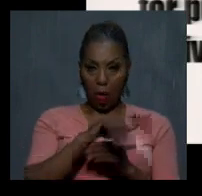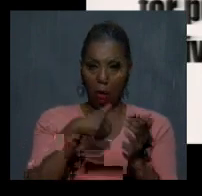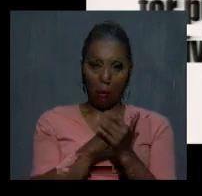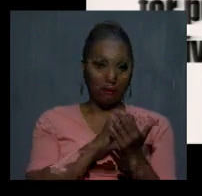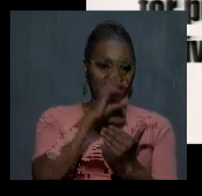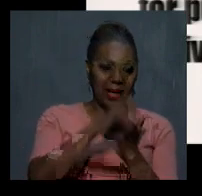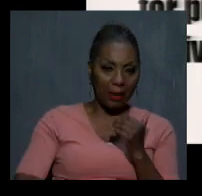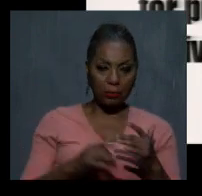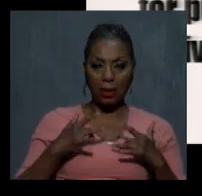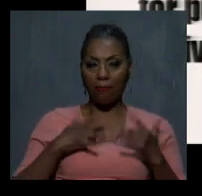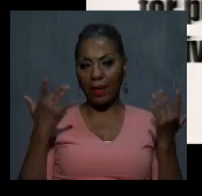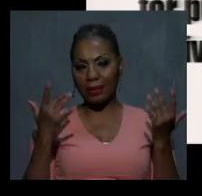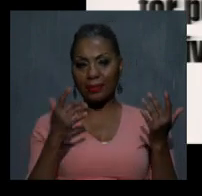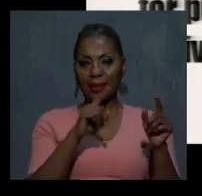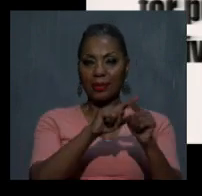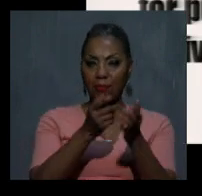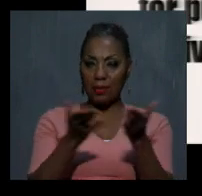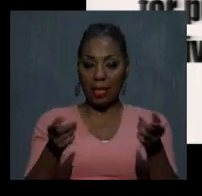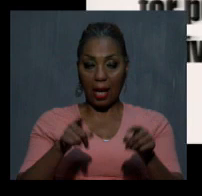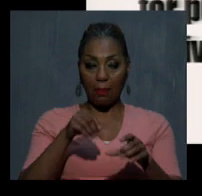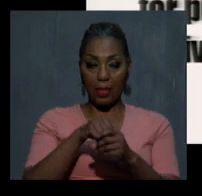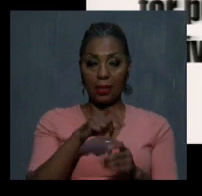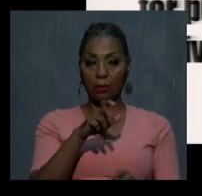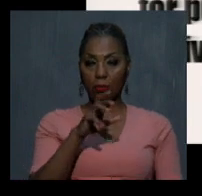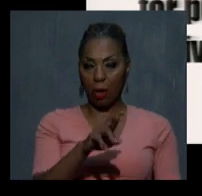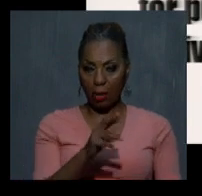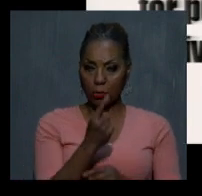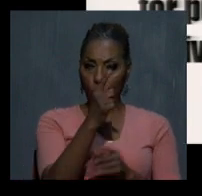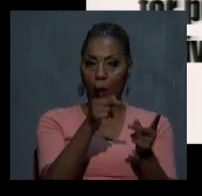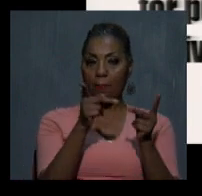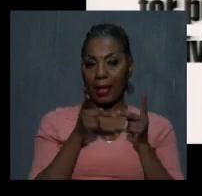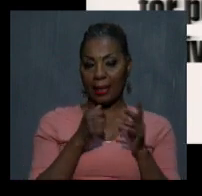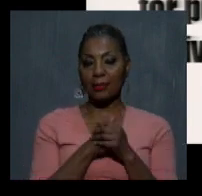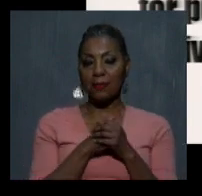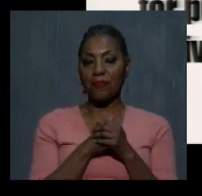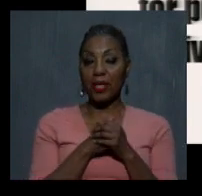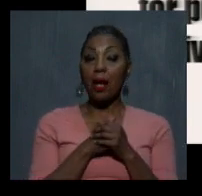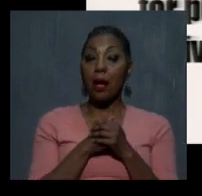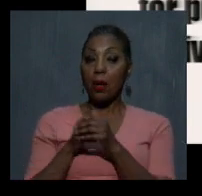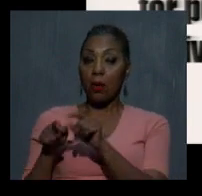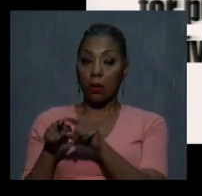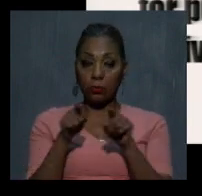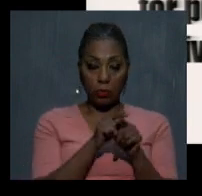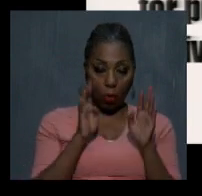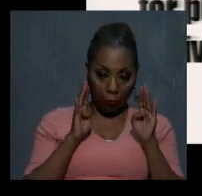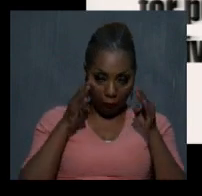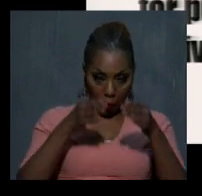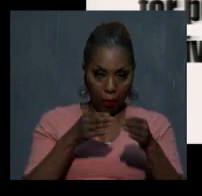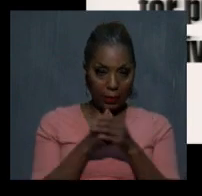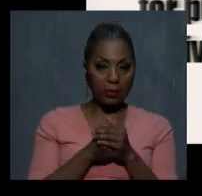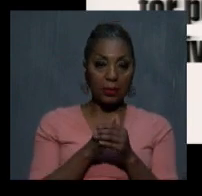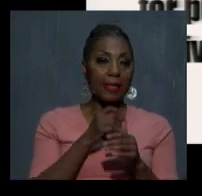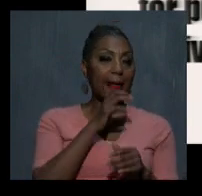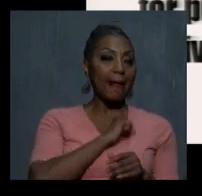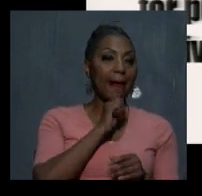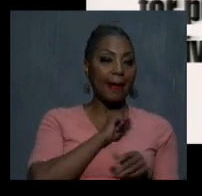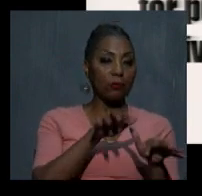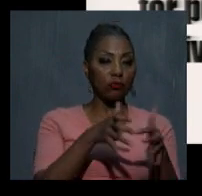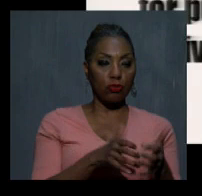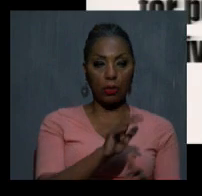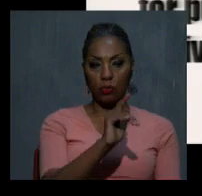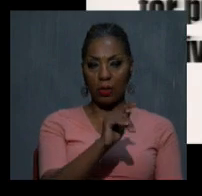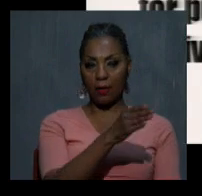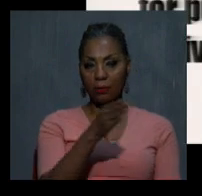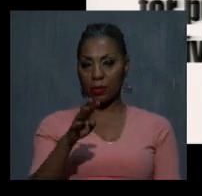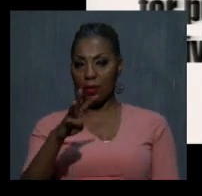under events, other things that are happening in Little Rock kind of to one place. It would be focused for age group of 25 to